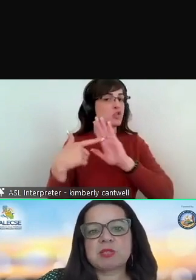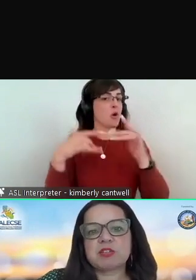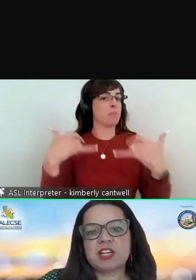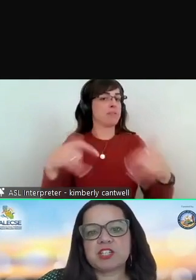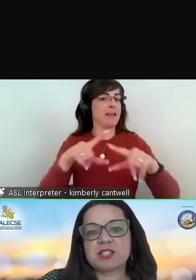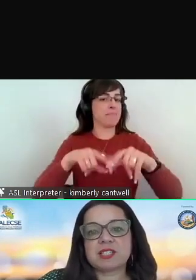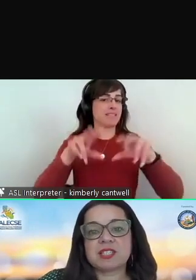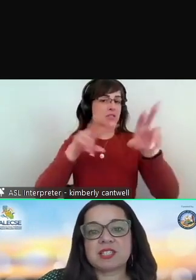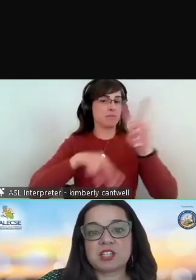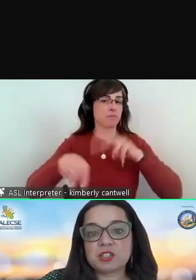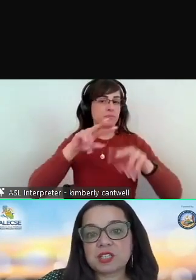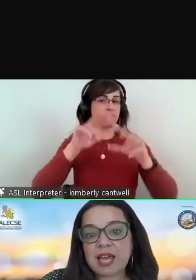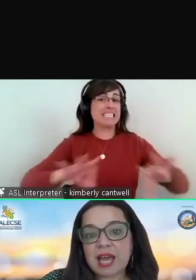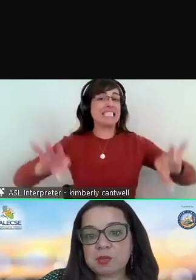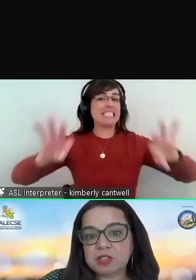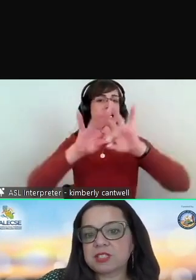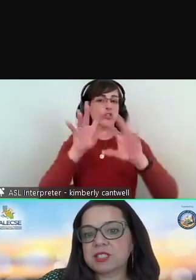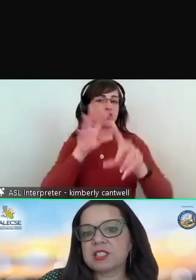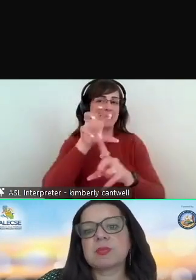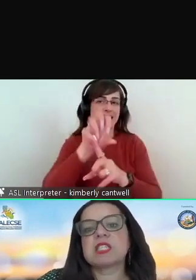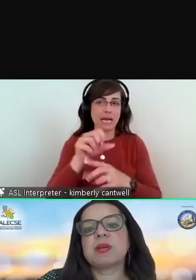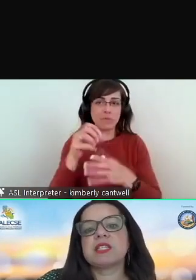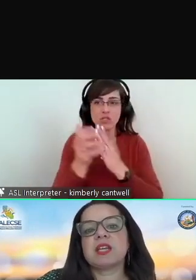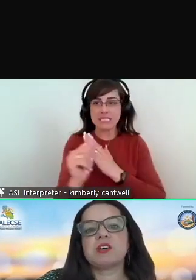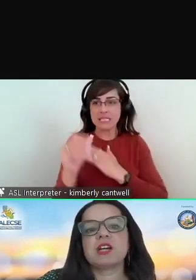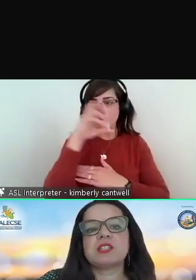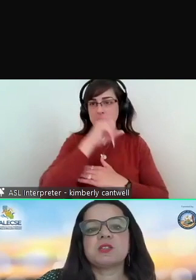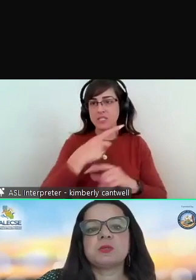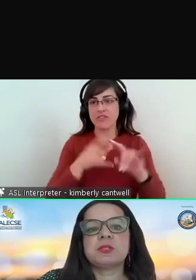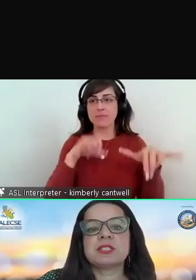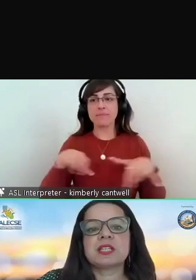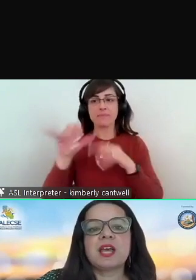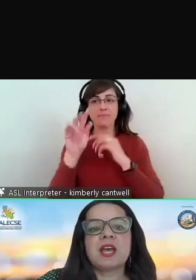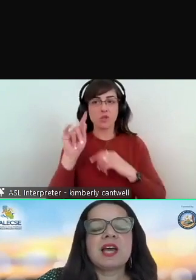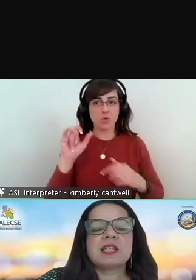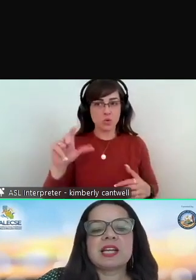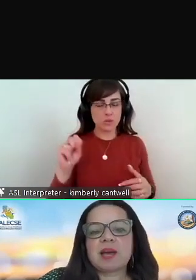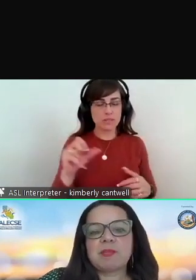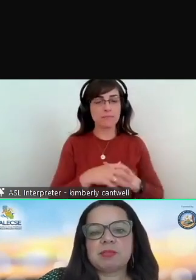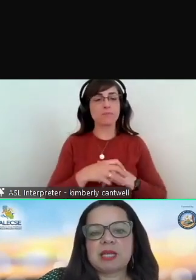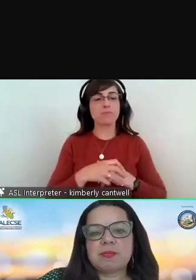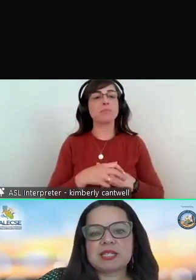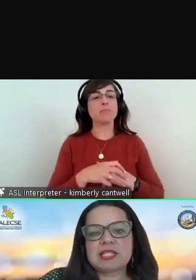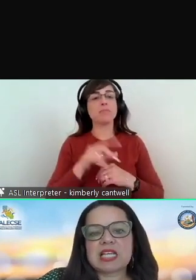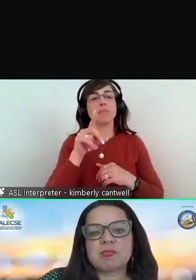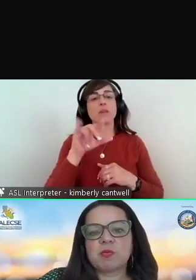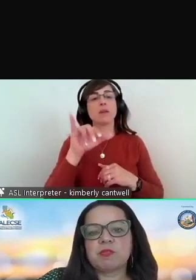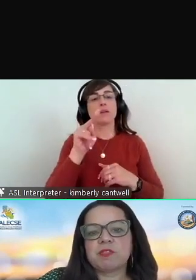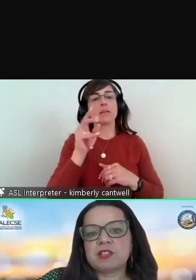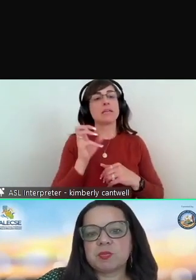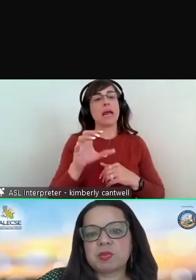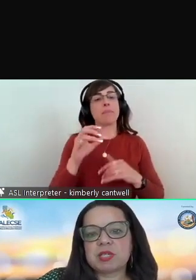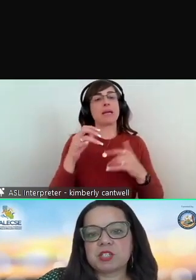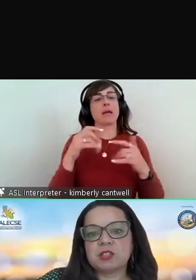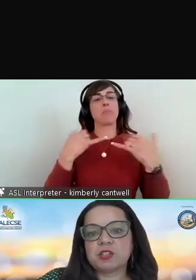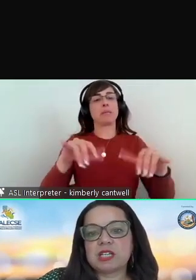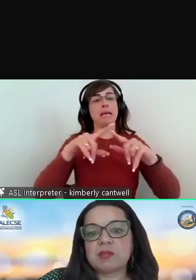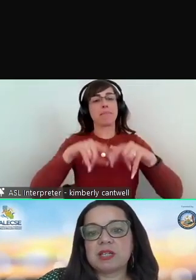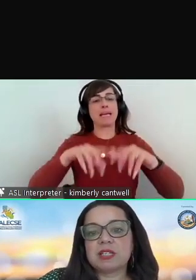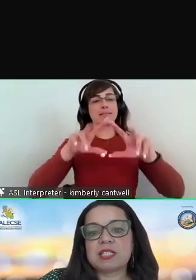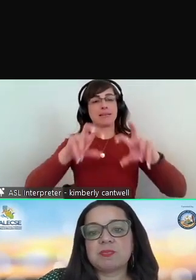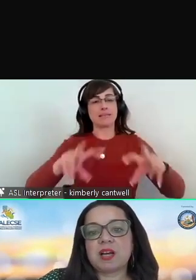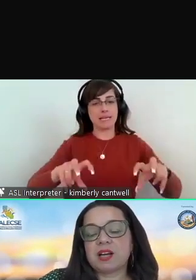play-based observation is essential to capture skills missed by standardized tools. Dynamic play-based assessment reveals potential